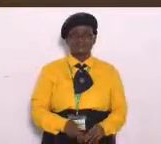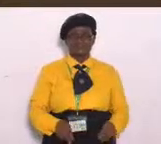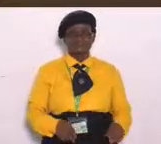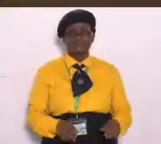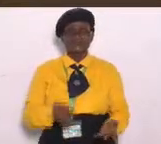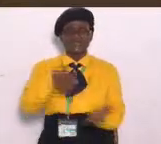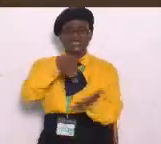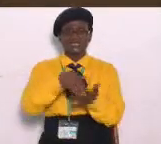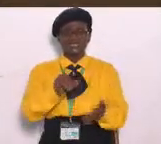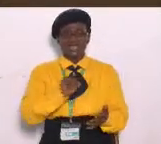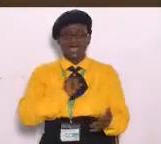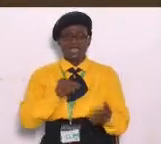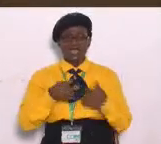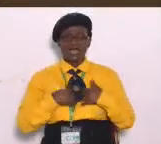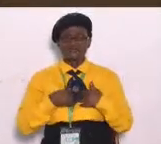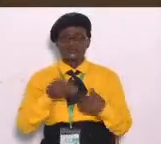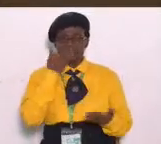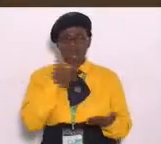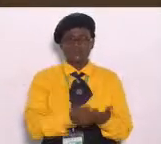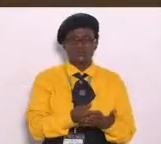Again, I have good news for somebody.